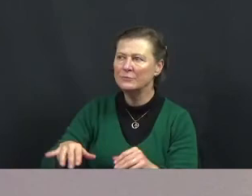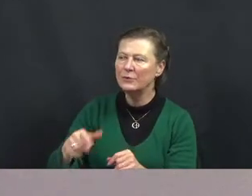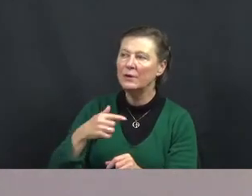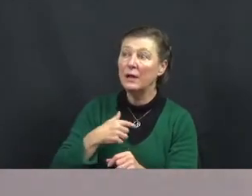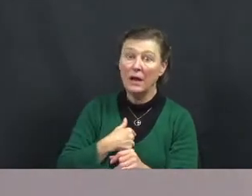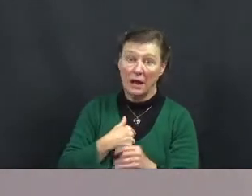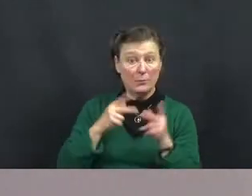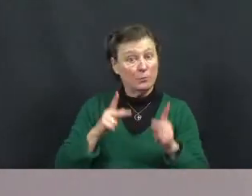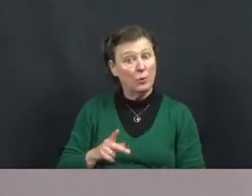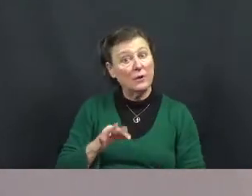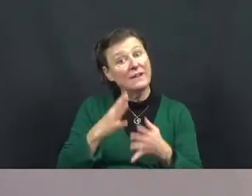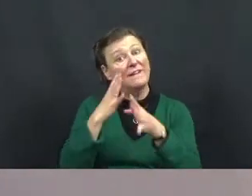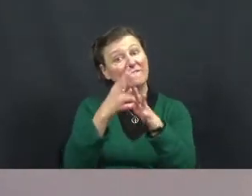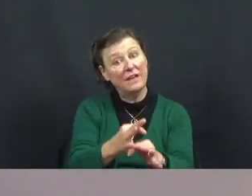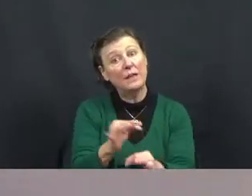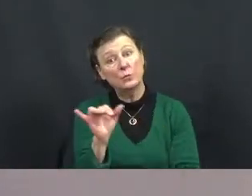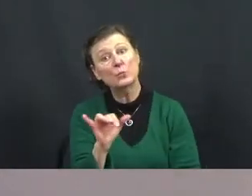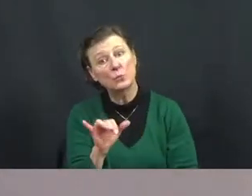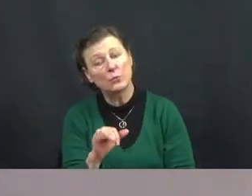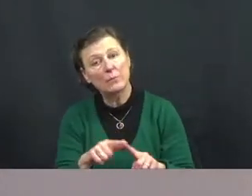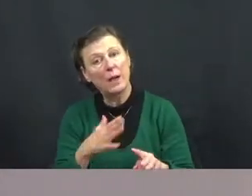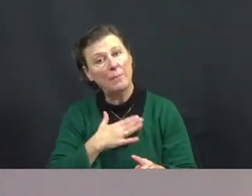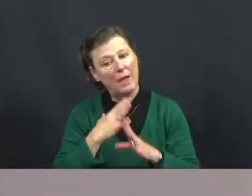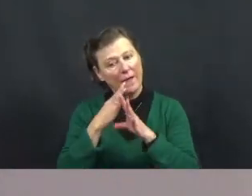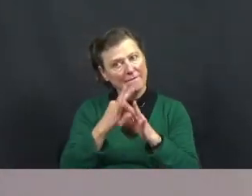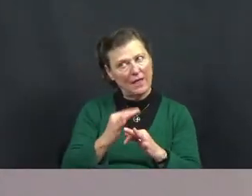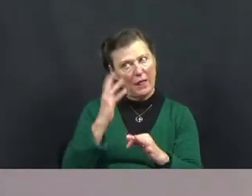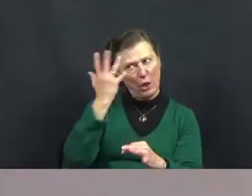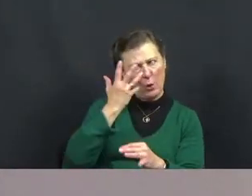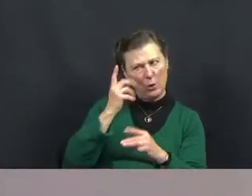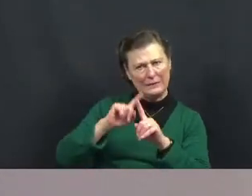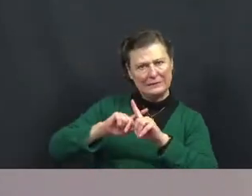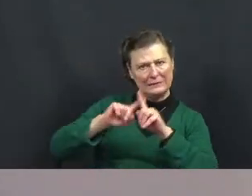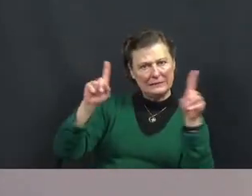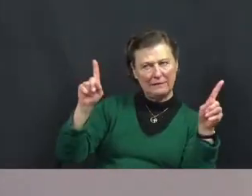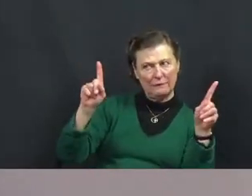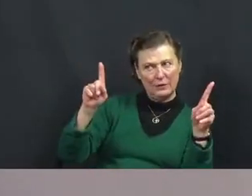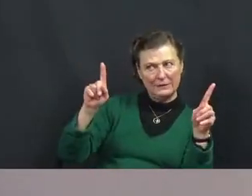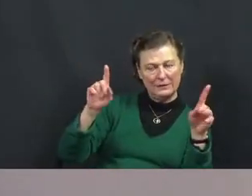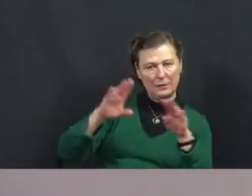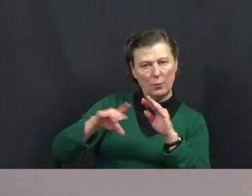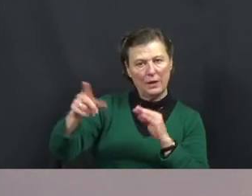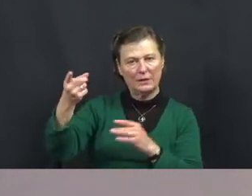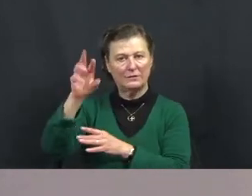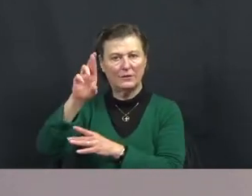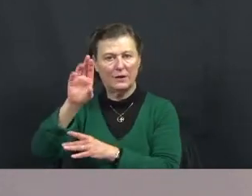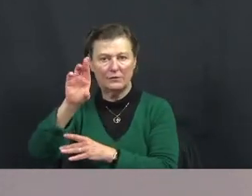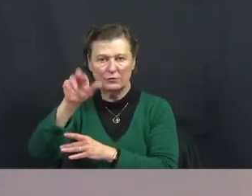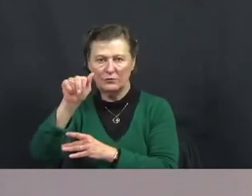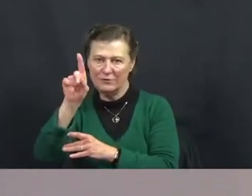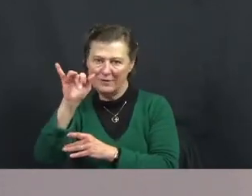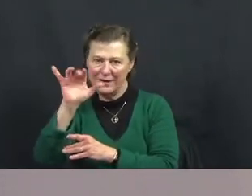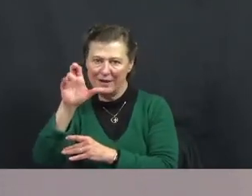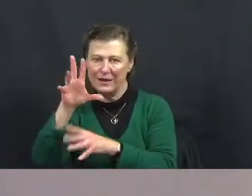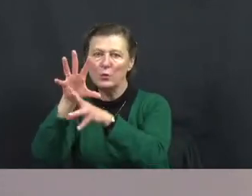I am a person of faith too, but my faith looked differently than what Dr. Craddock was used to